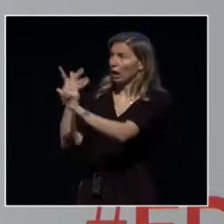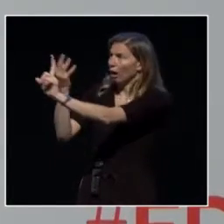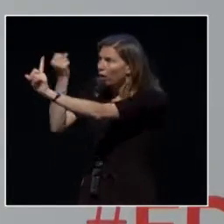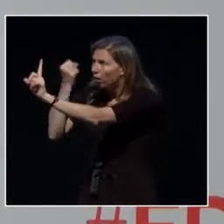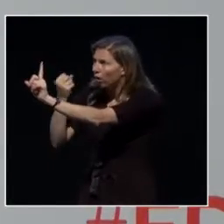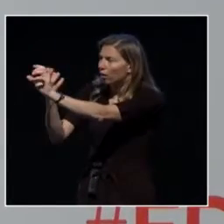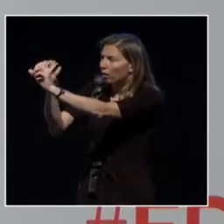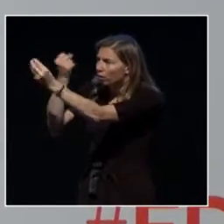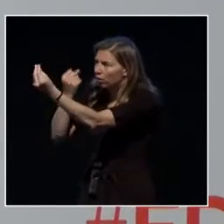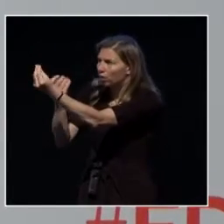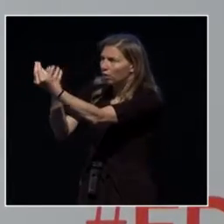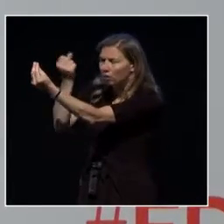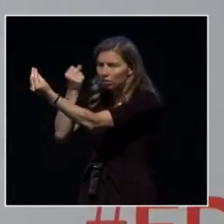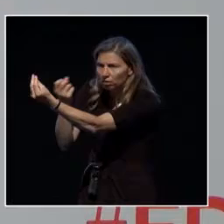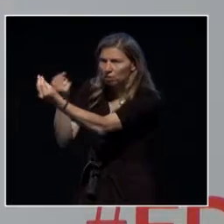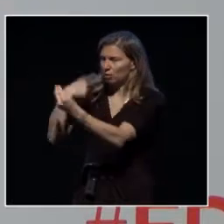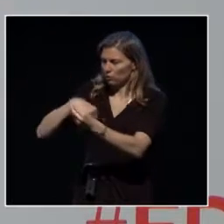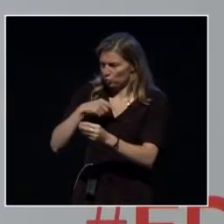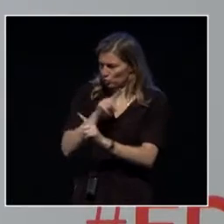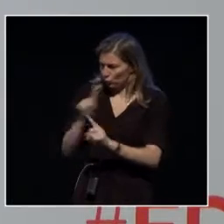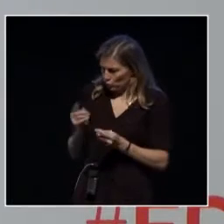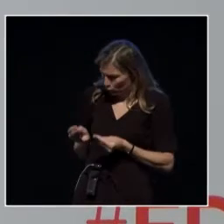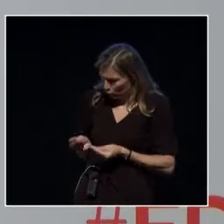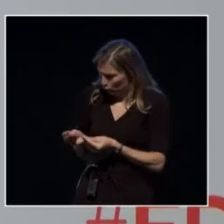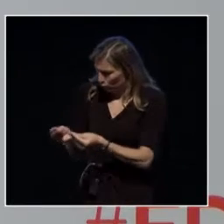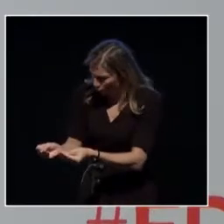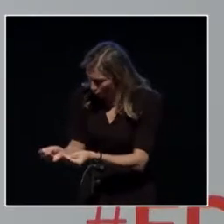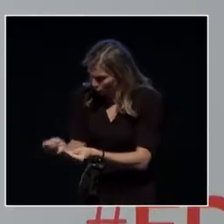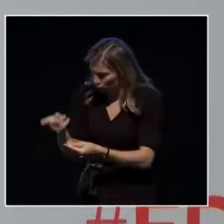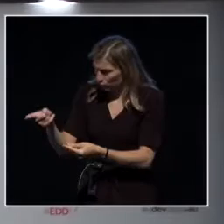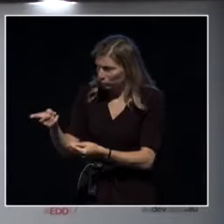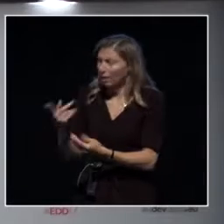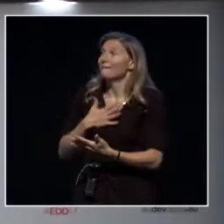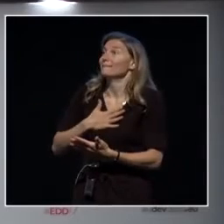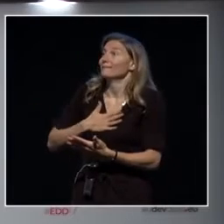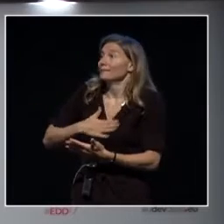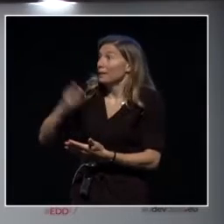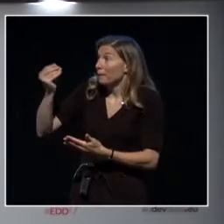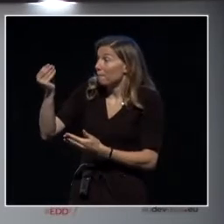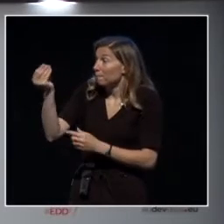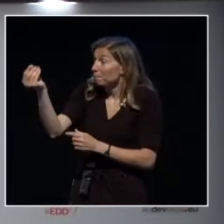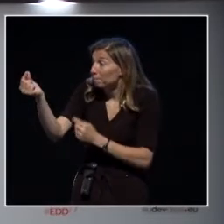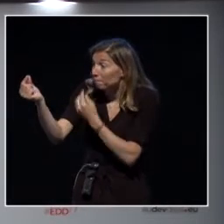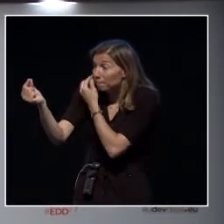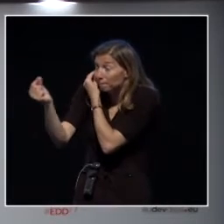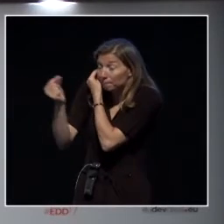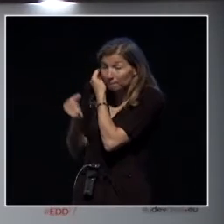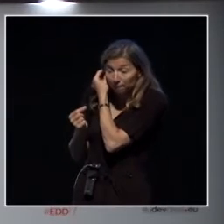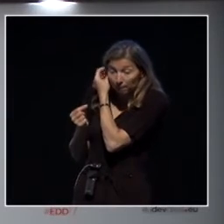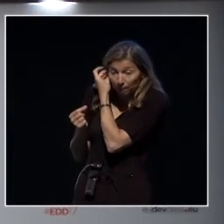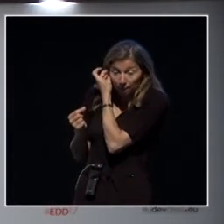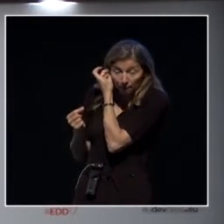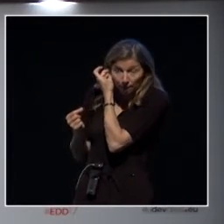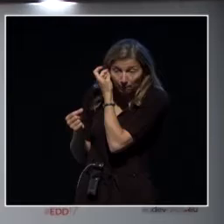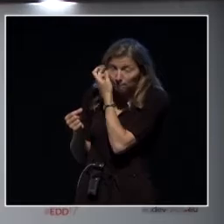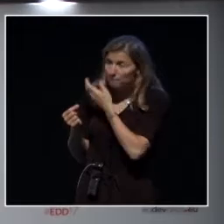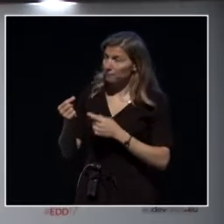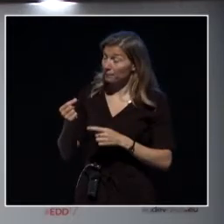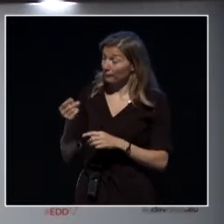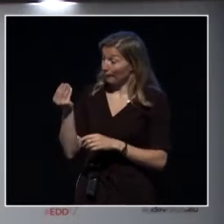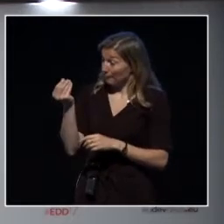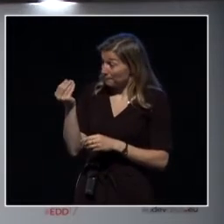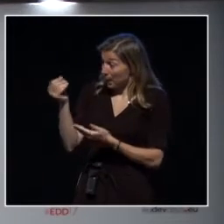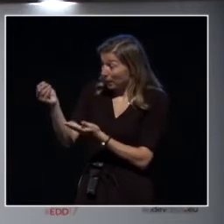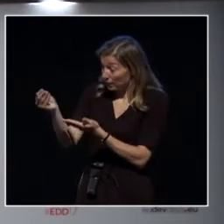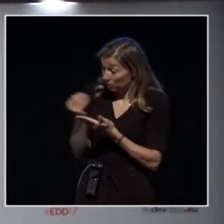that we have not provided the oxygen for which they are gasping. If we provide that oxygen, they will be just like any other active